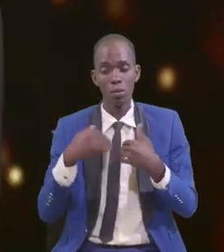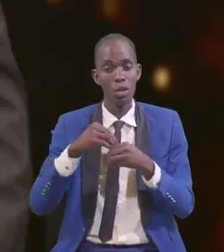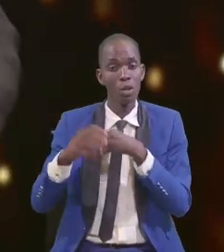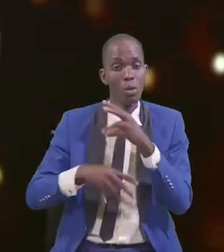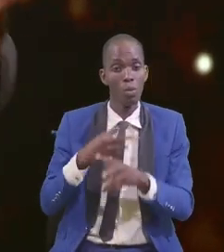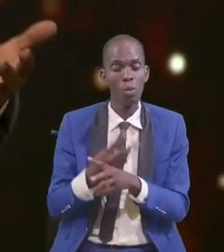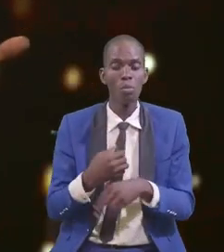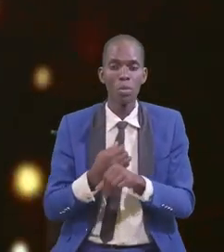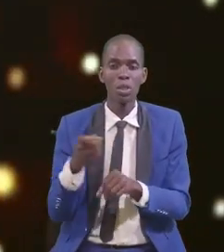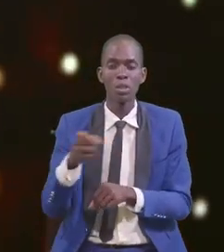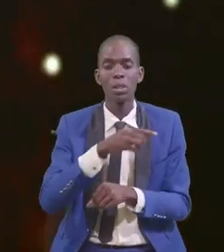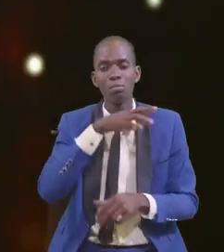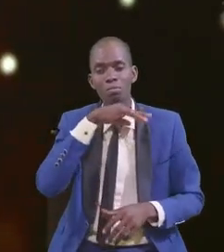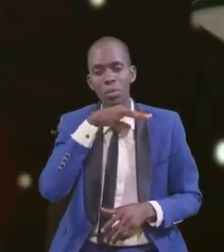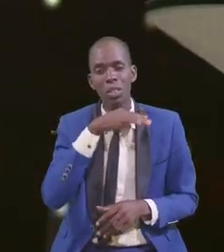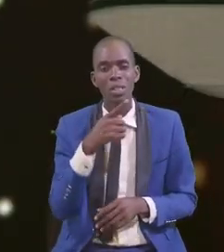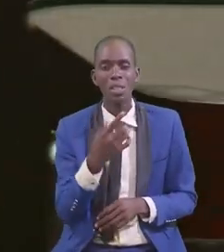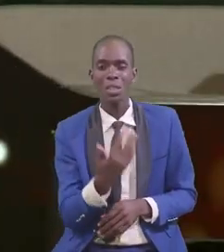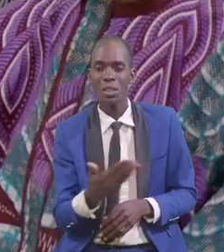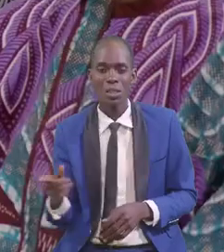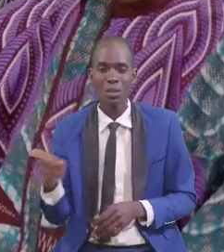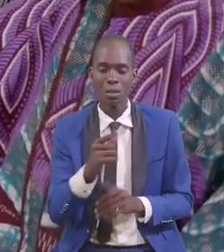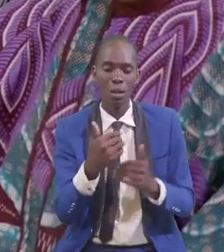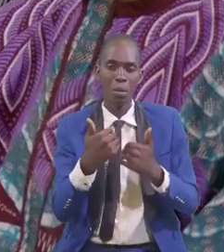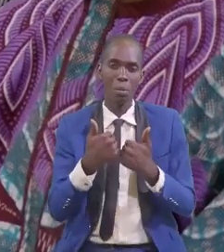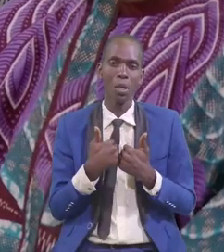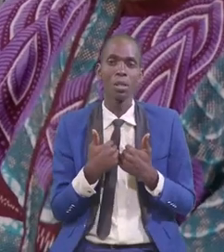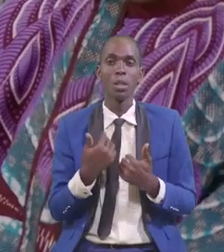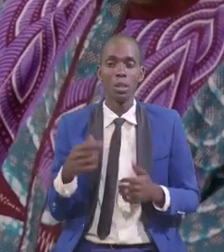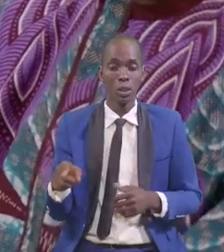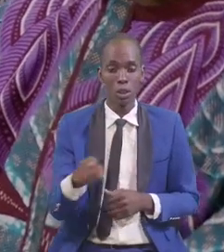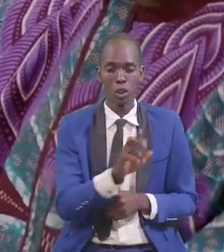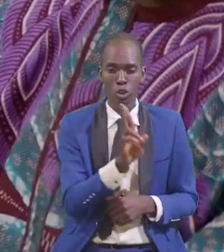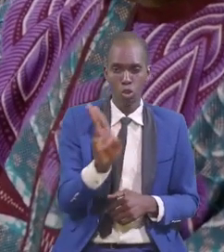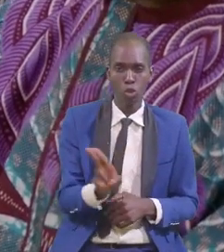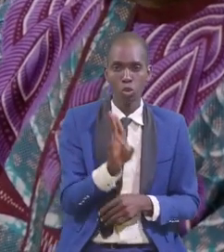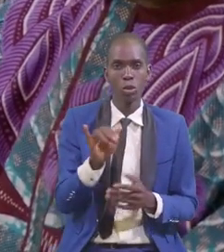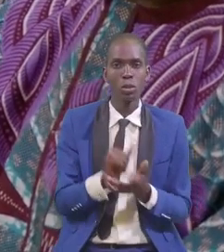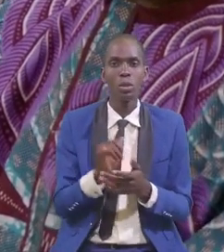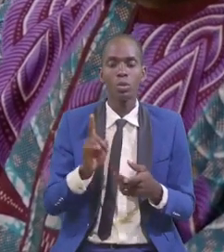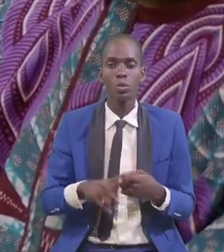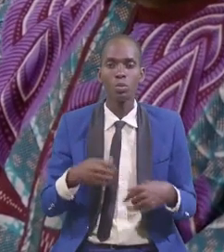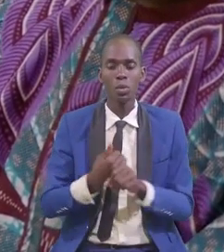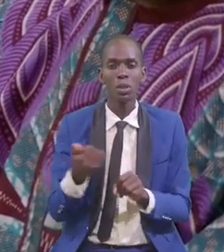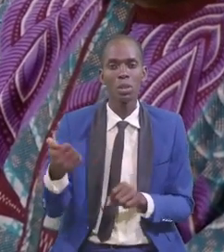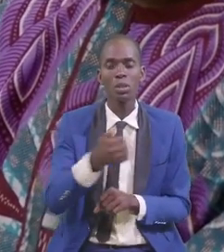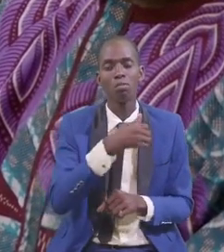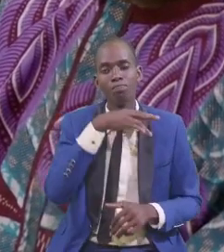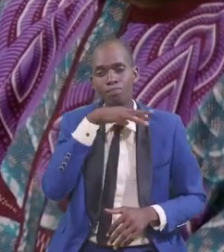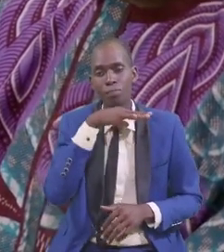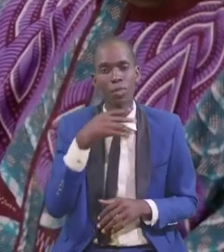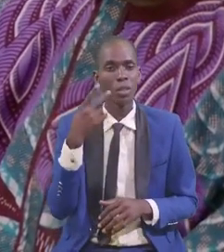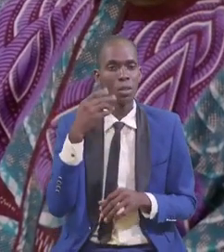corrupt themselves. The things they possess, they use them to corrupt themselves. Look at